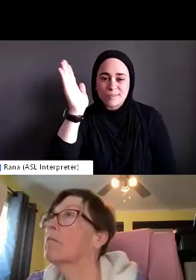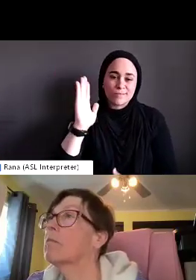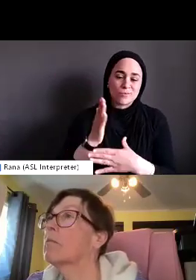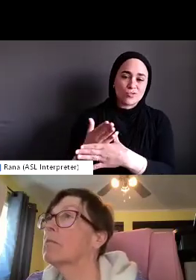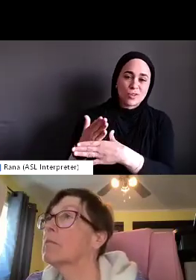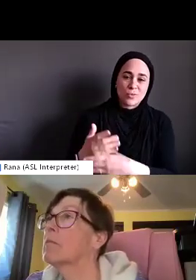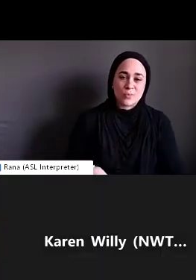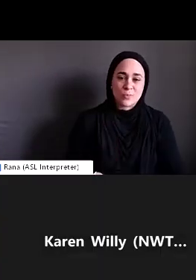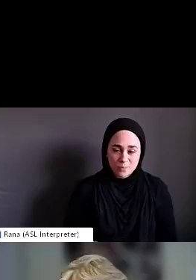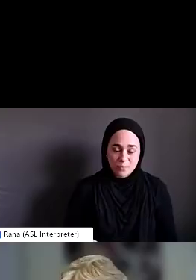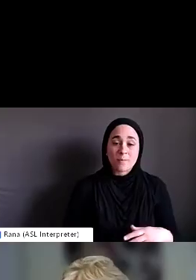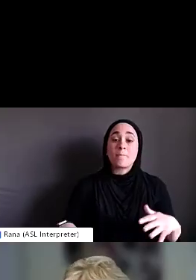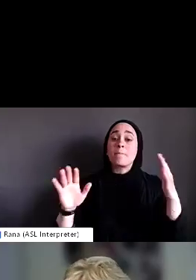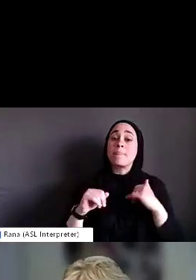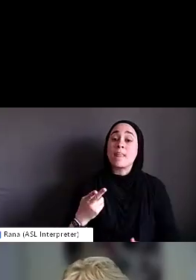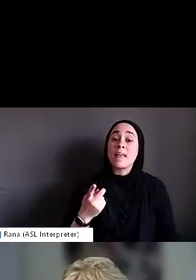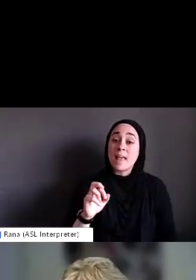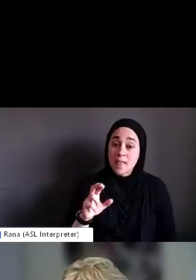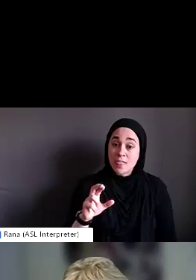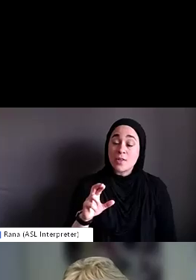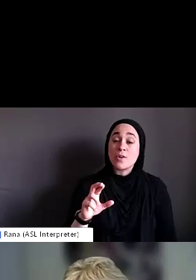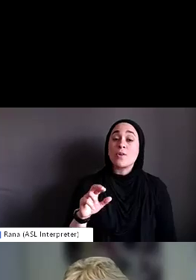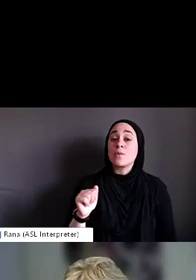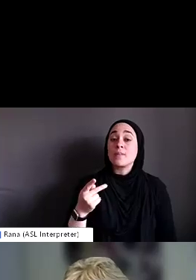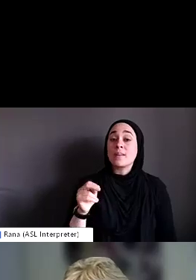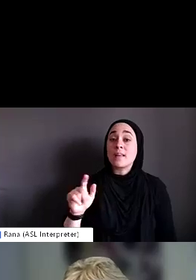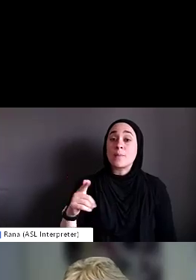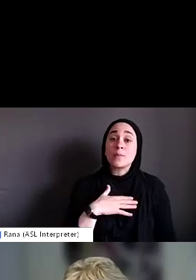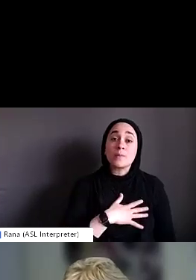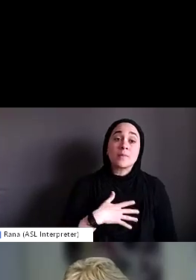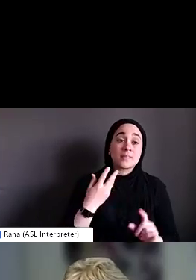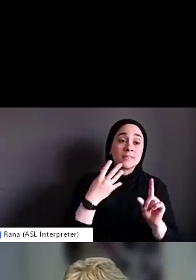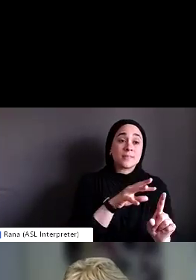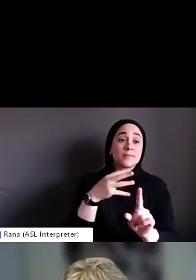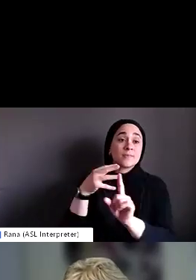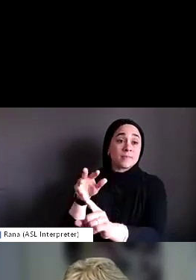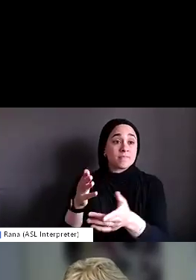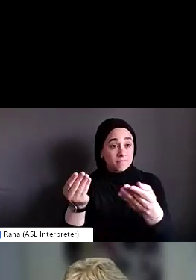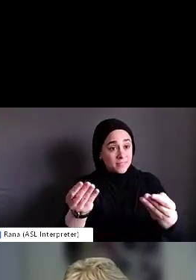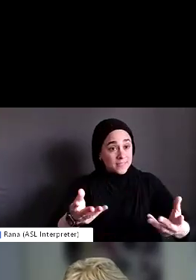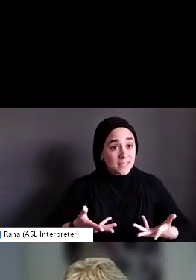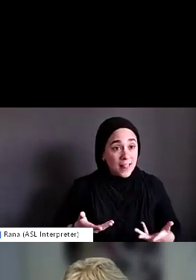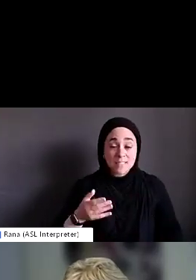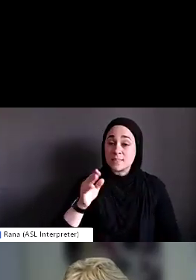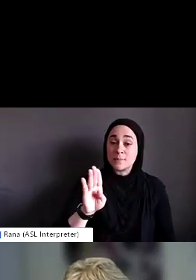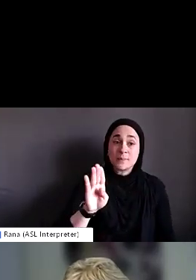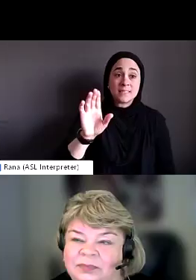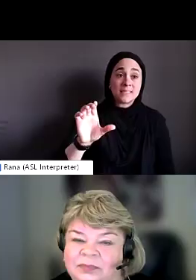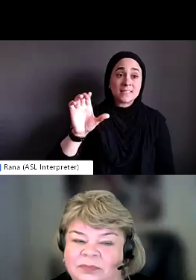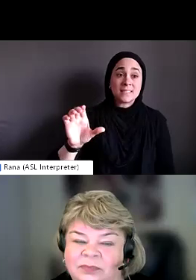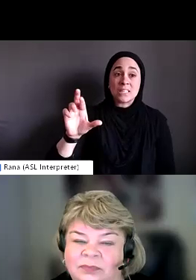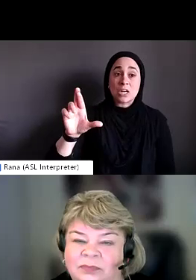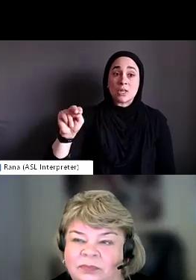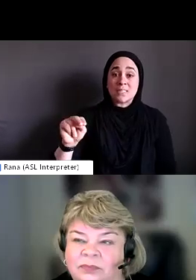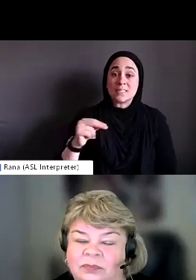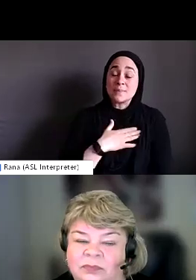So I'll invite Heather and April to put your cameras on and come and tell us about BCCRN. If you wouldn't mind